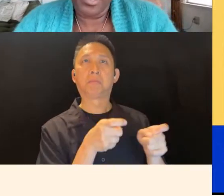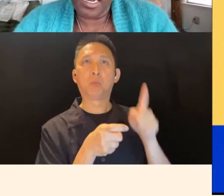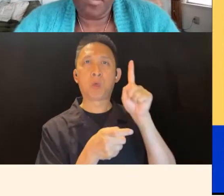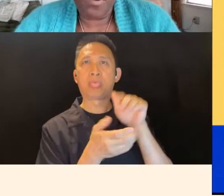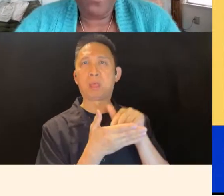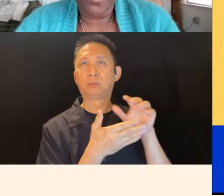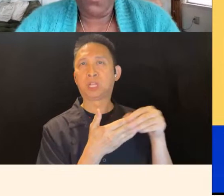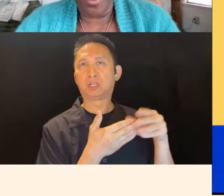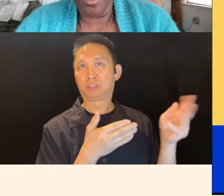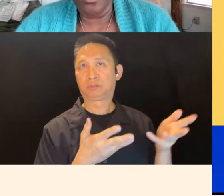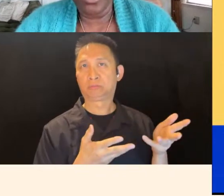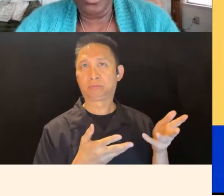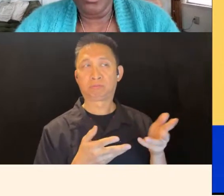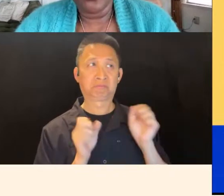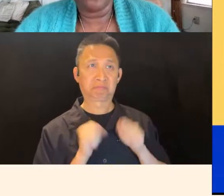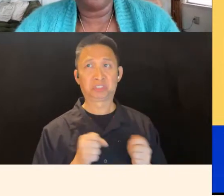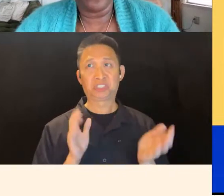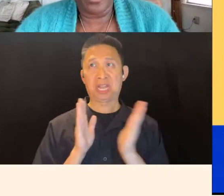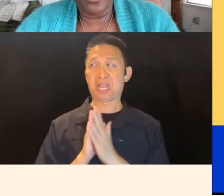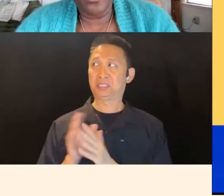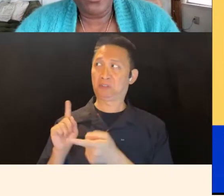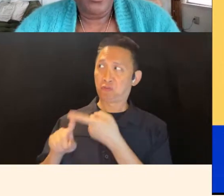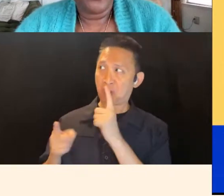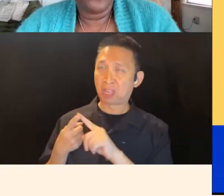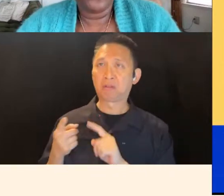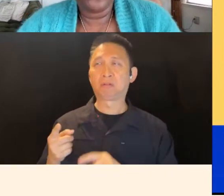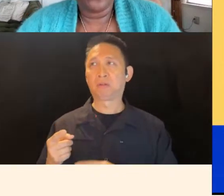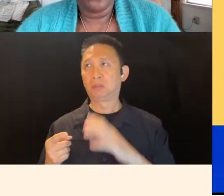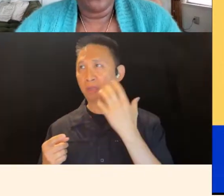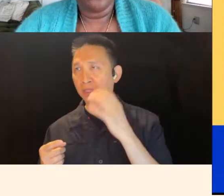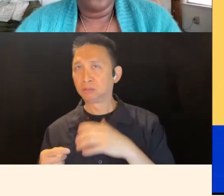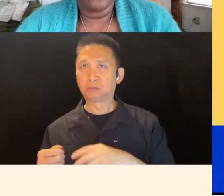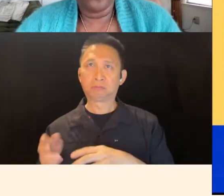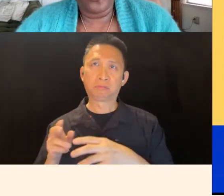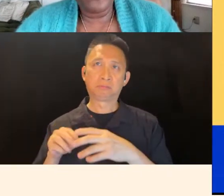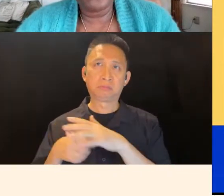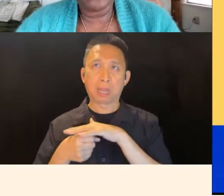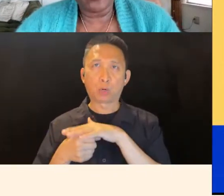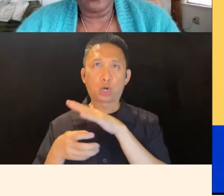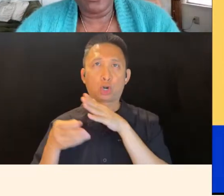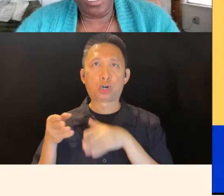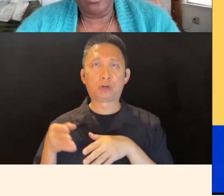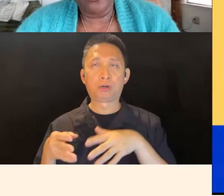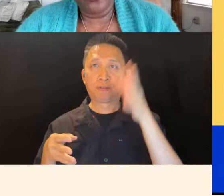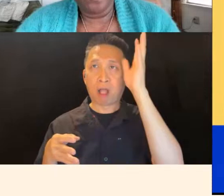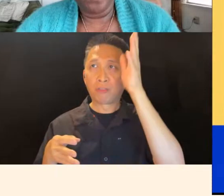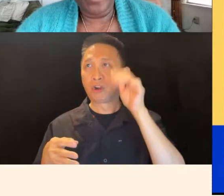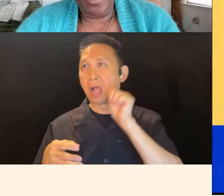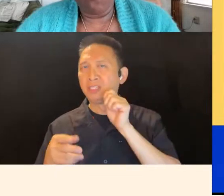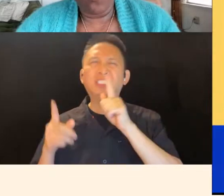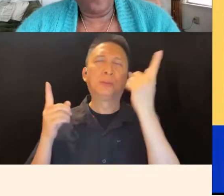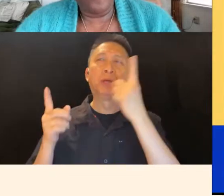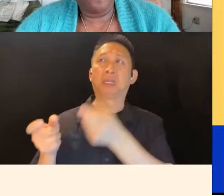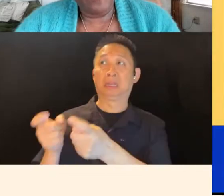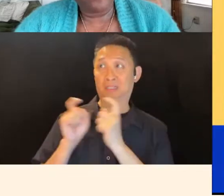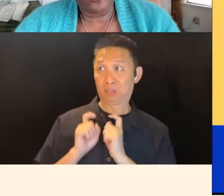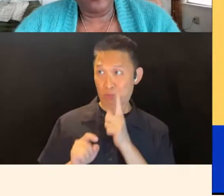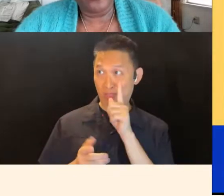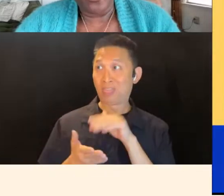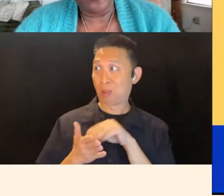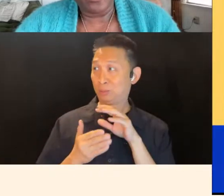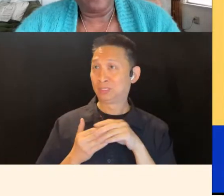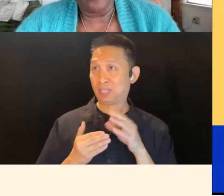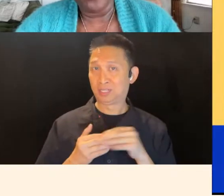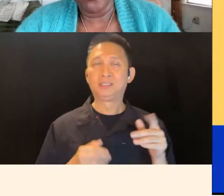their neighbor, their aunt, their father to contribute $1,000 at